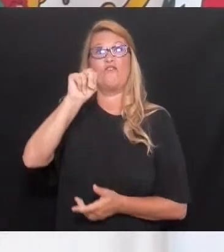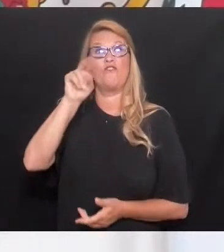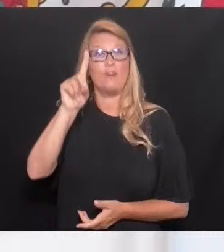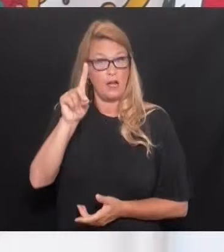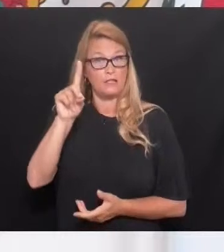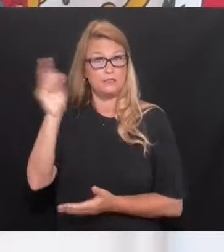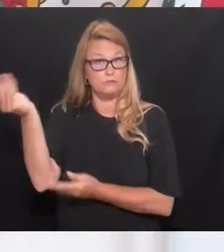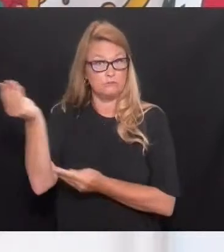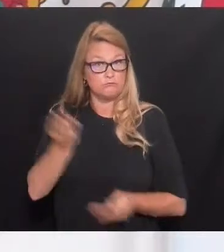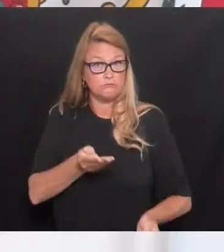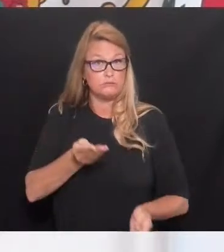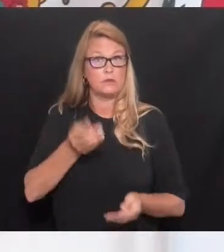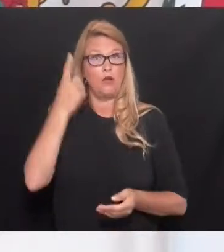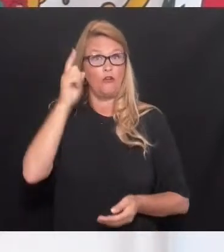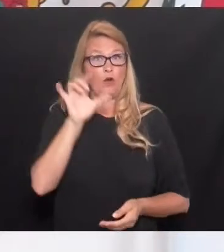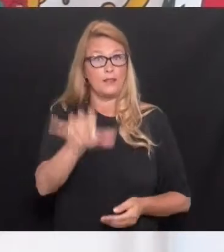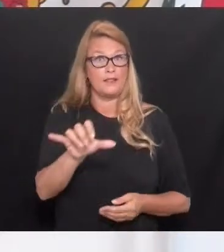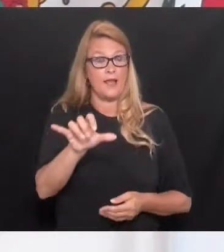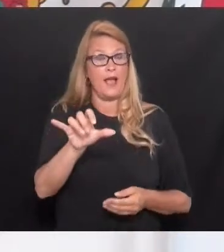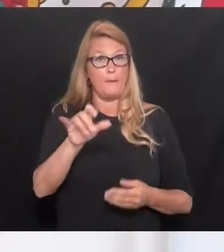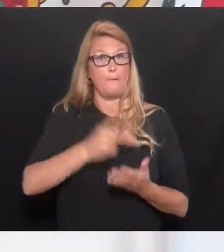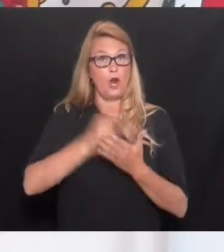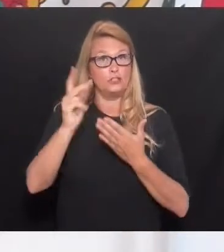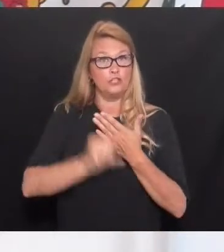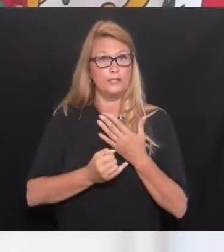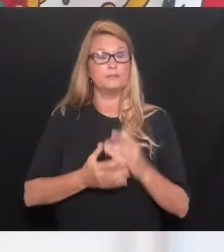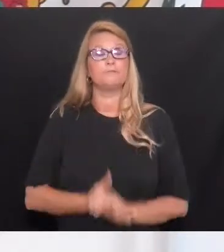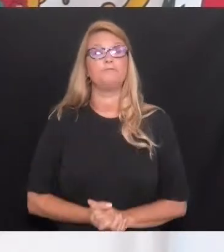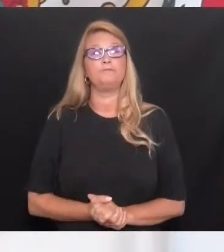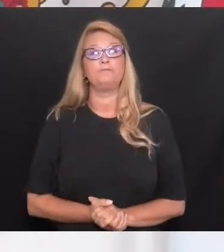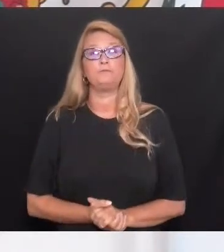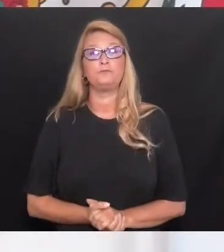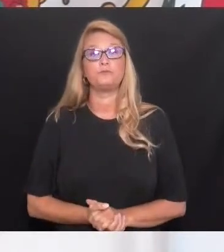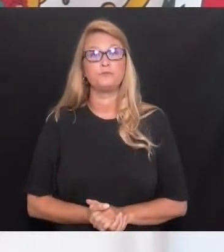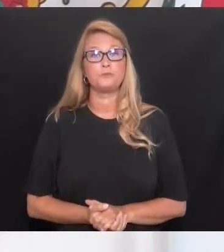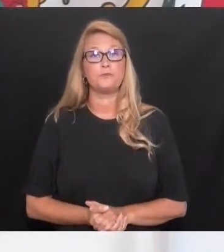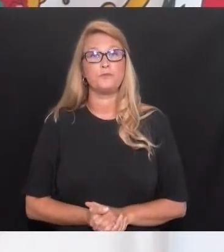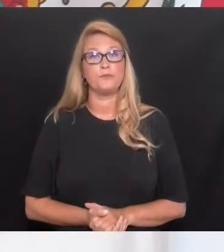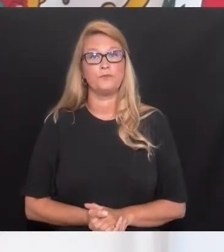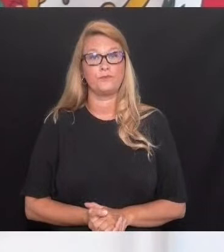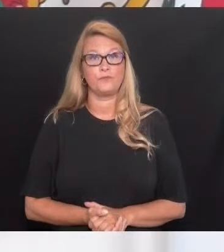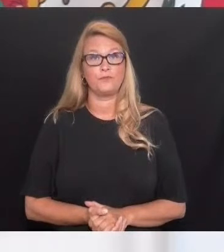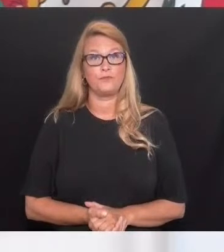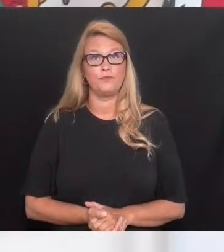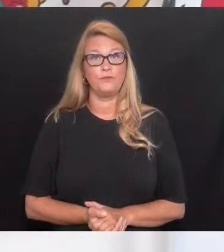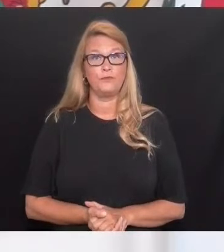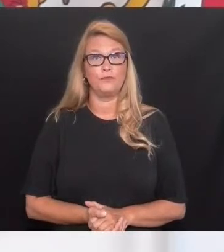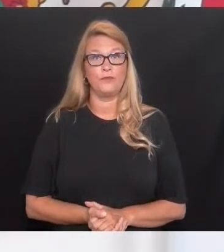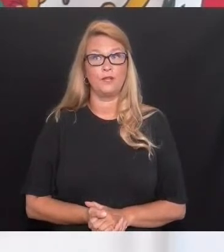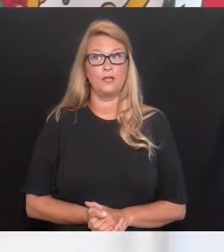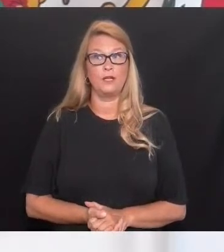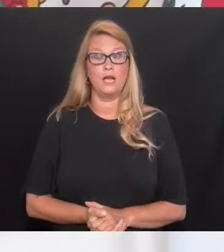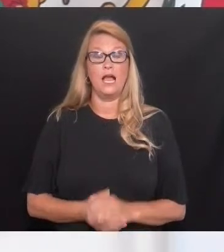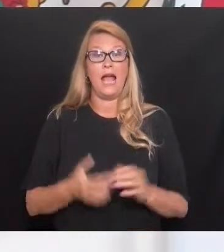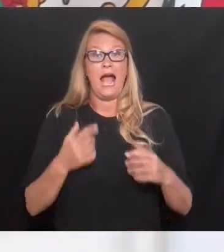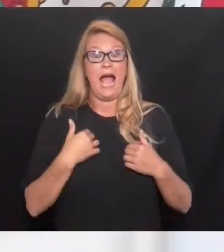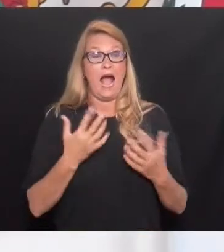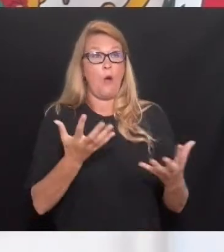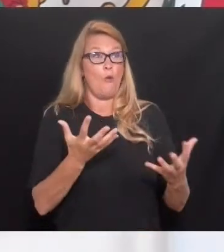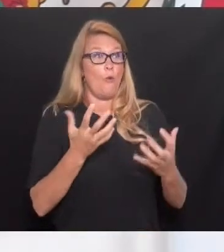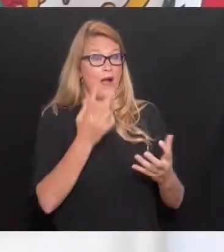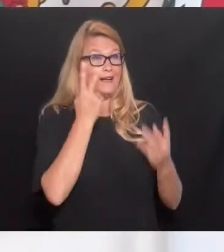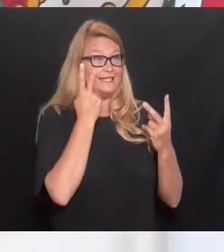headed that way. And I've said it over and over, you know, what I want to see happen, and I would love to see